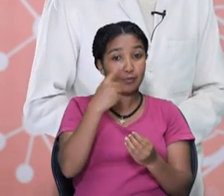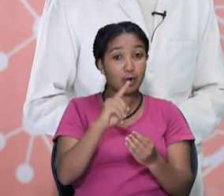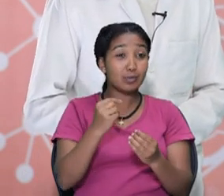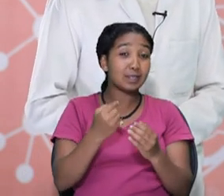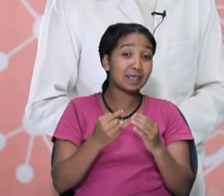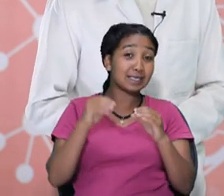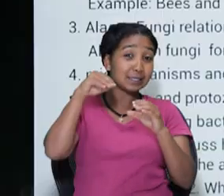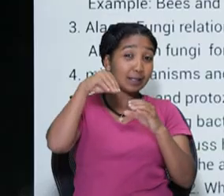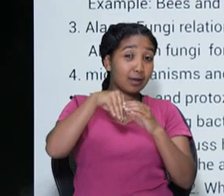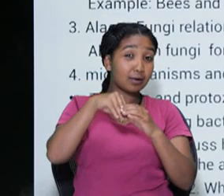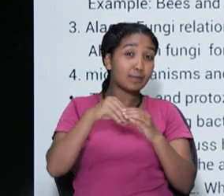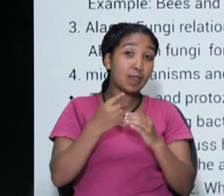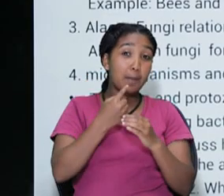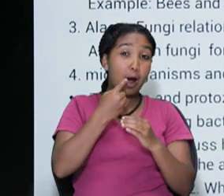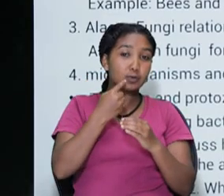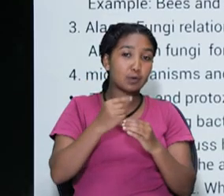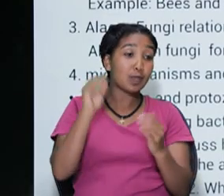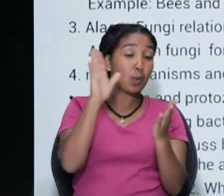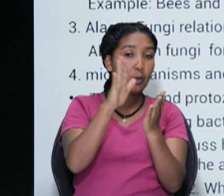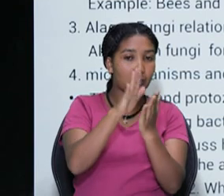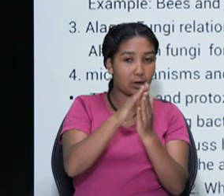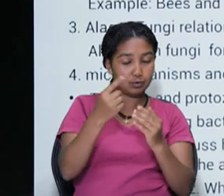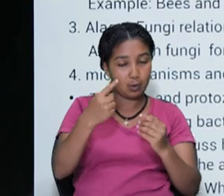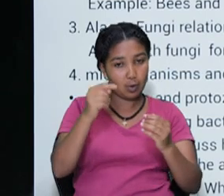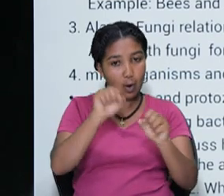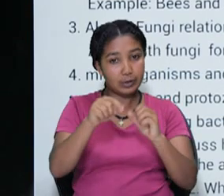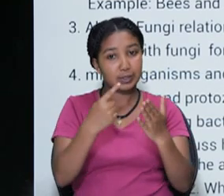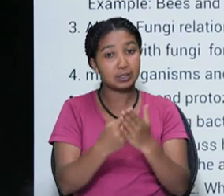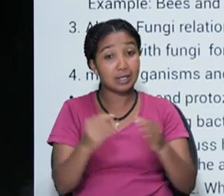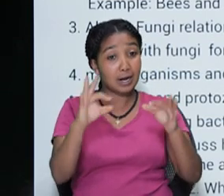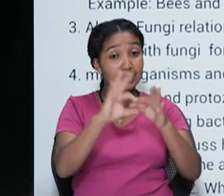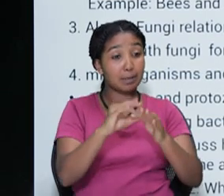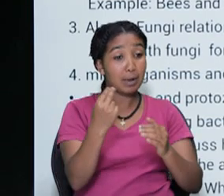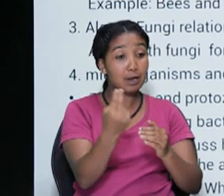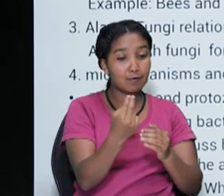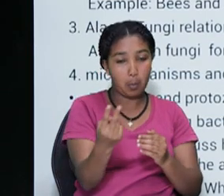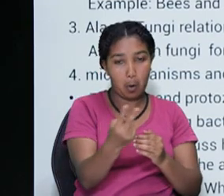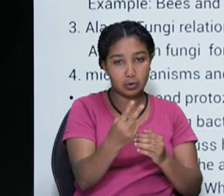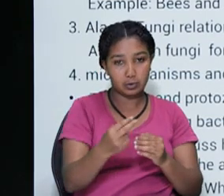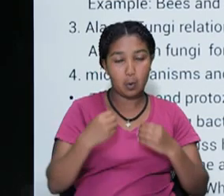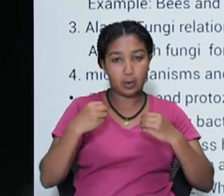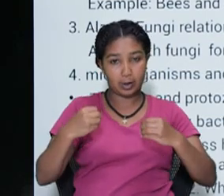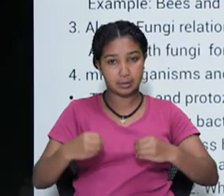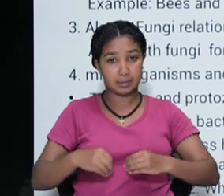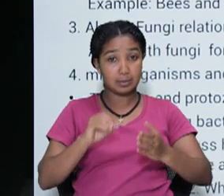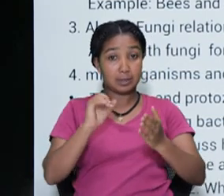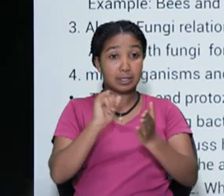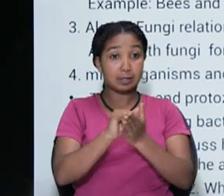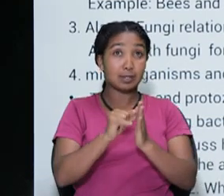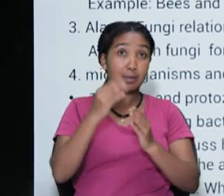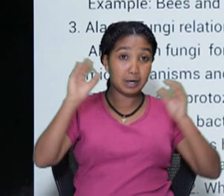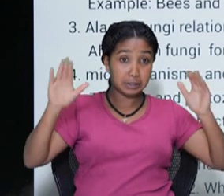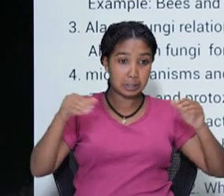the inside mouth of the crocodiles. So this relationship benefits both organisms. That means